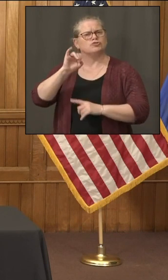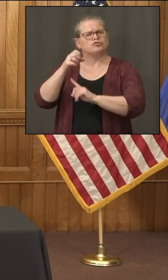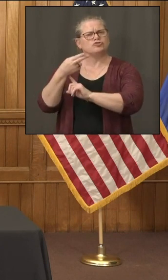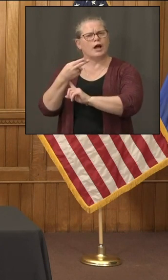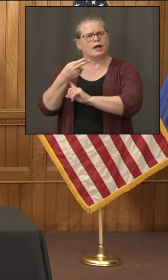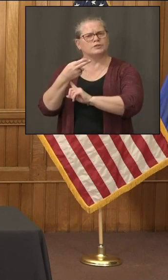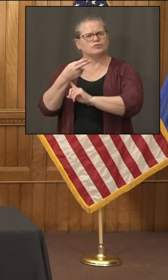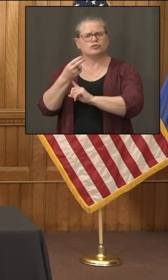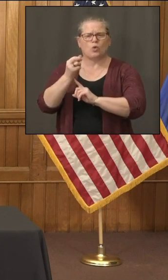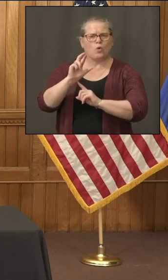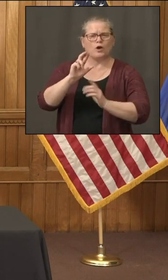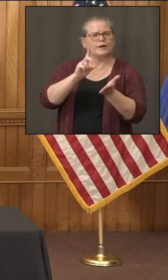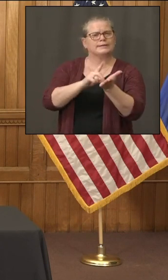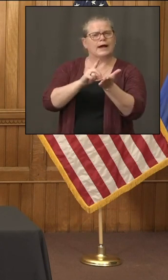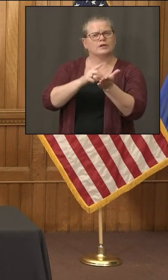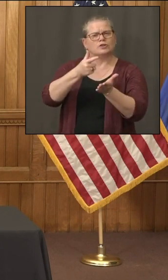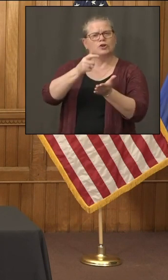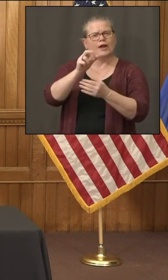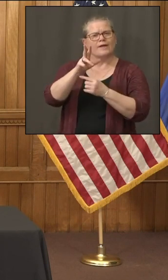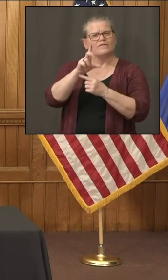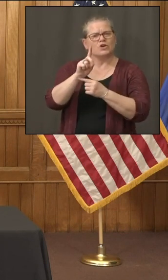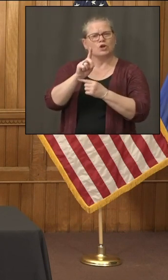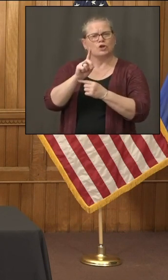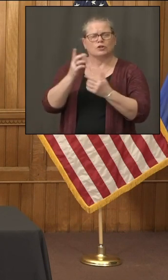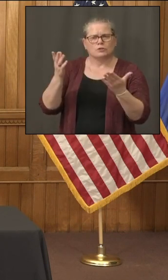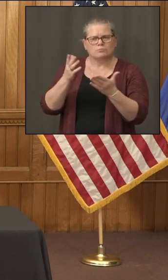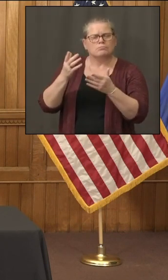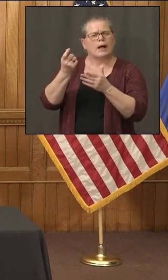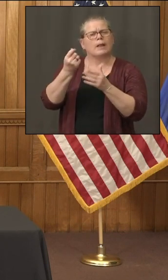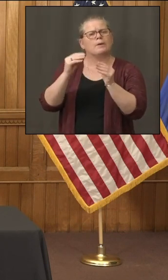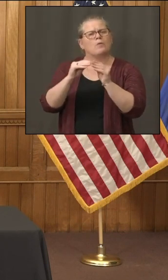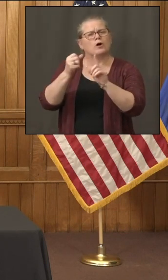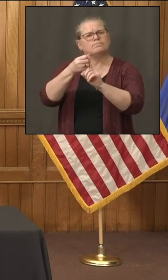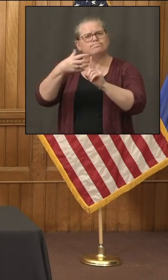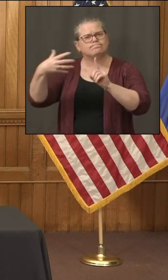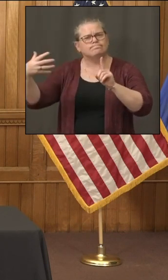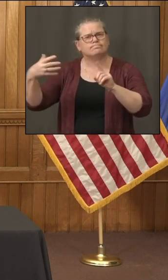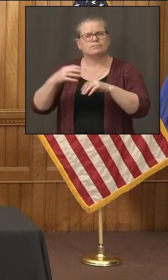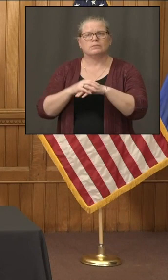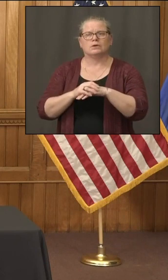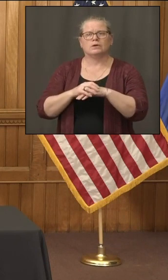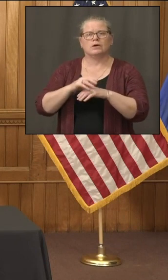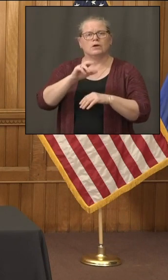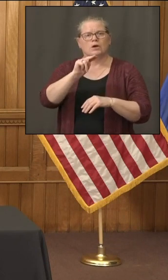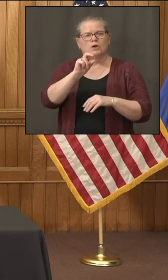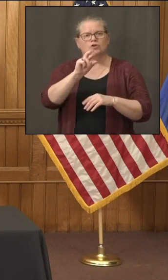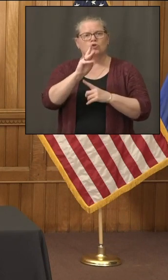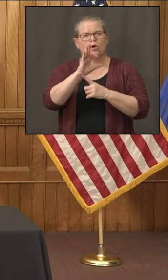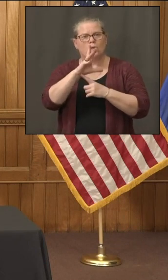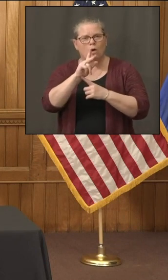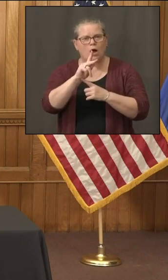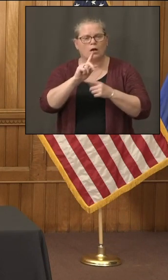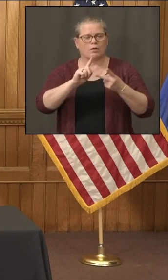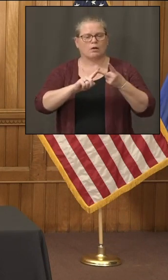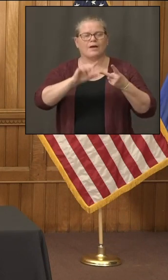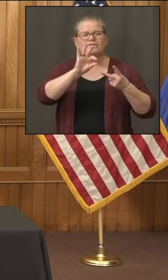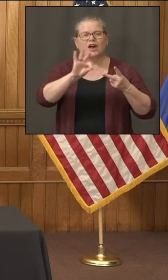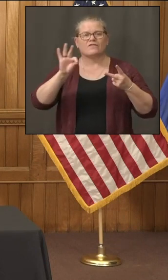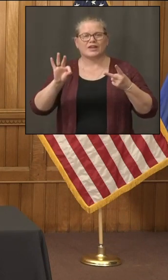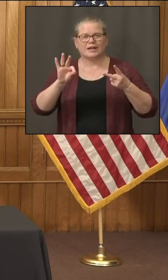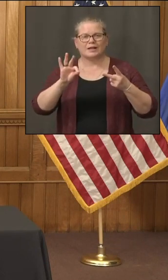granular for me on the why Norwalk and Fairfield are on the list this week? I know we were talking about